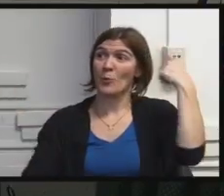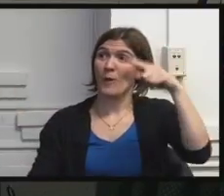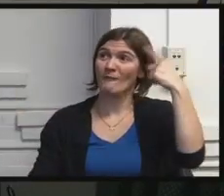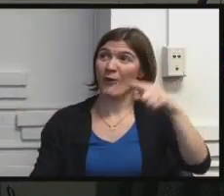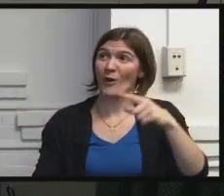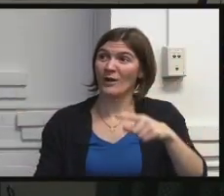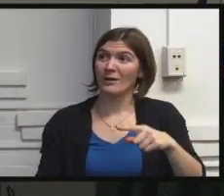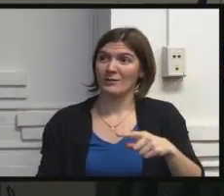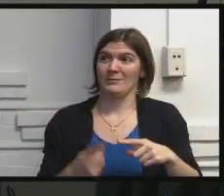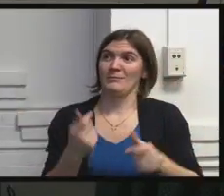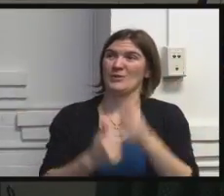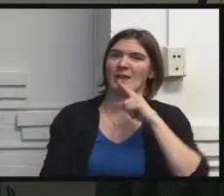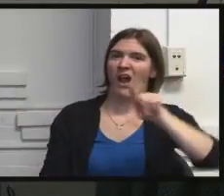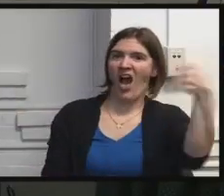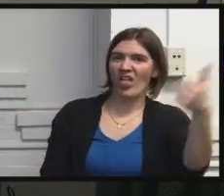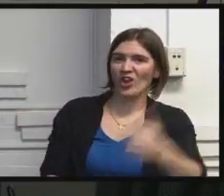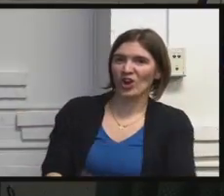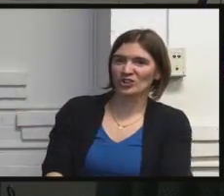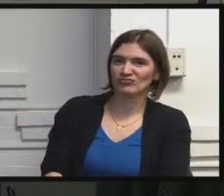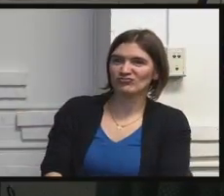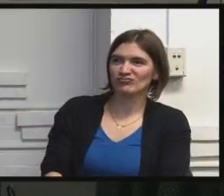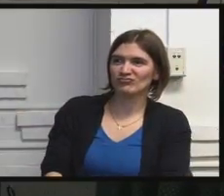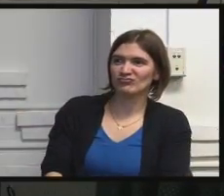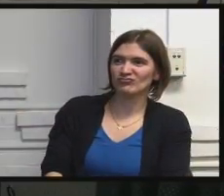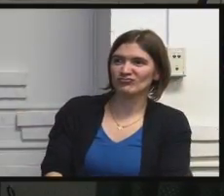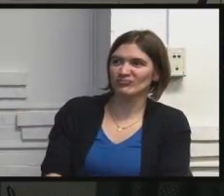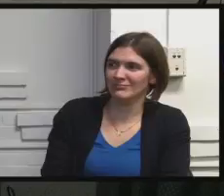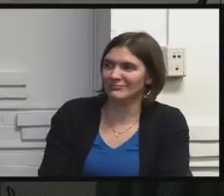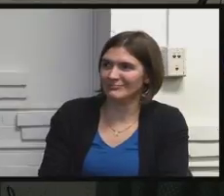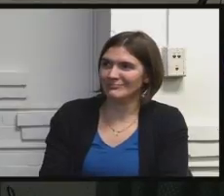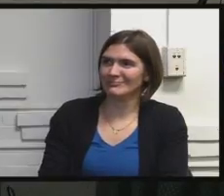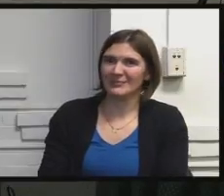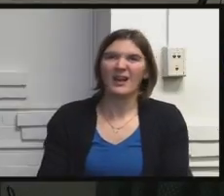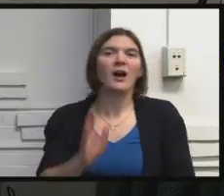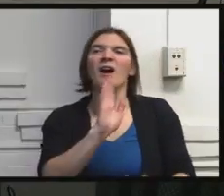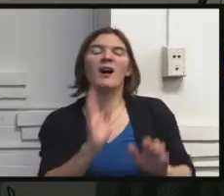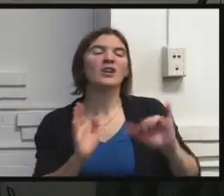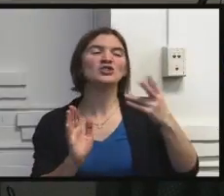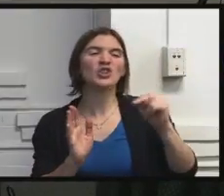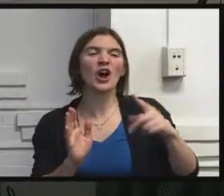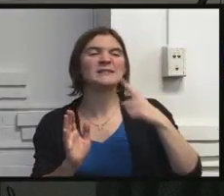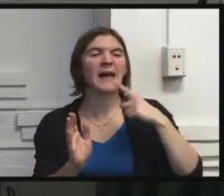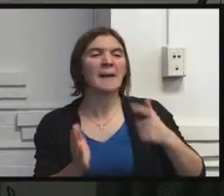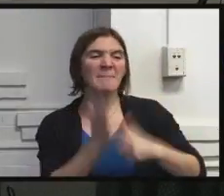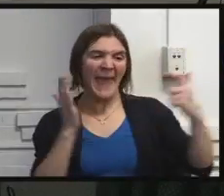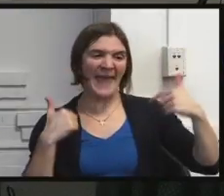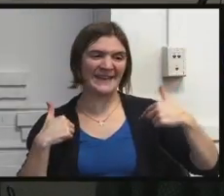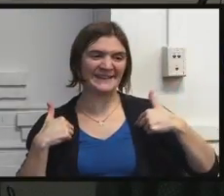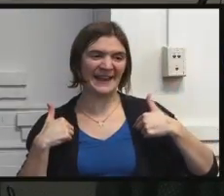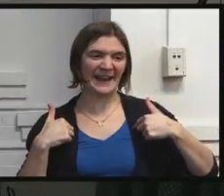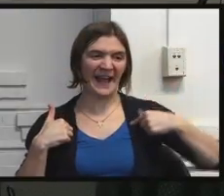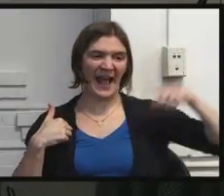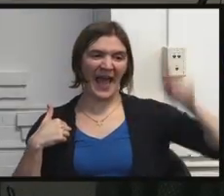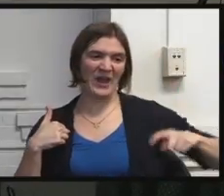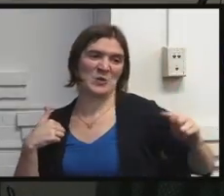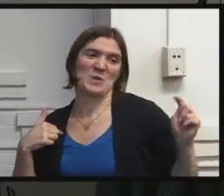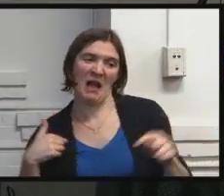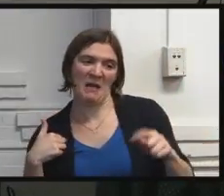interested in the project, but it's good to hear from other folks as well. Mandated is not on there.